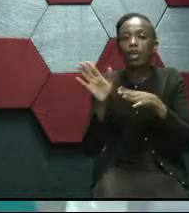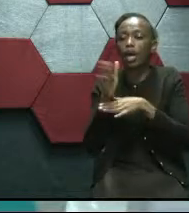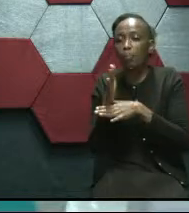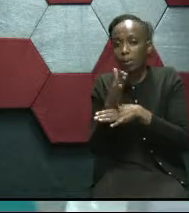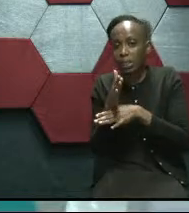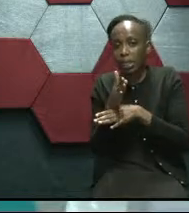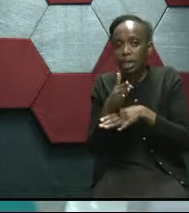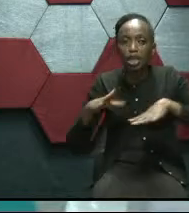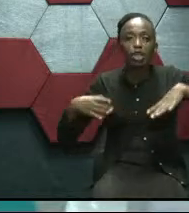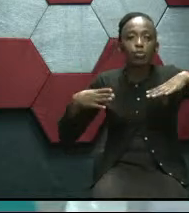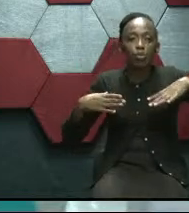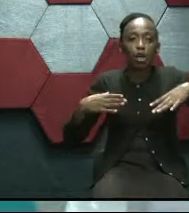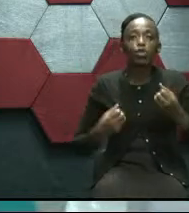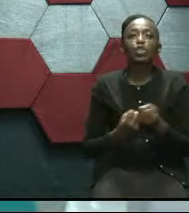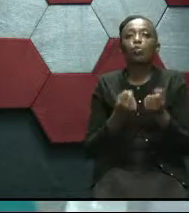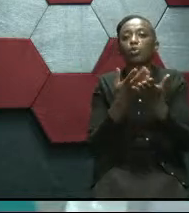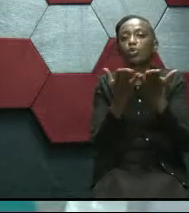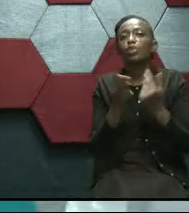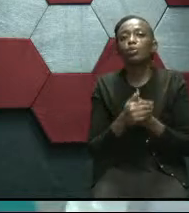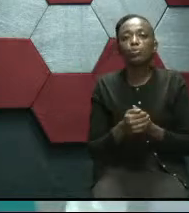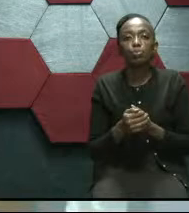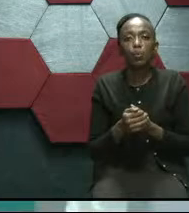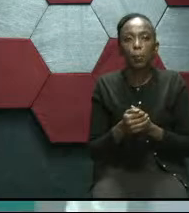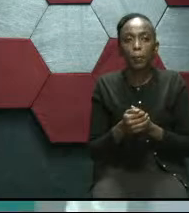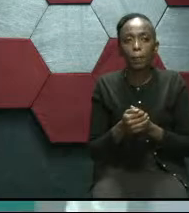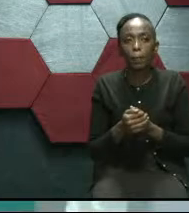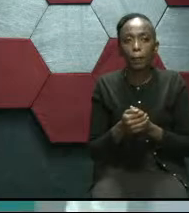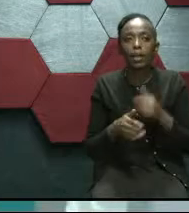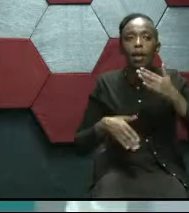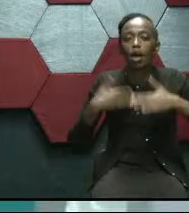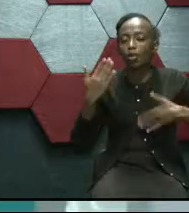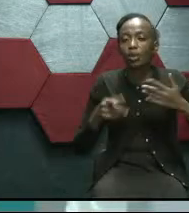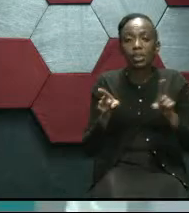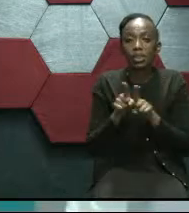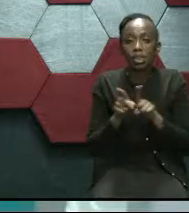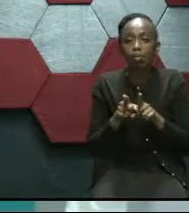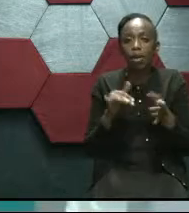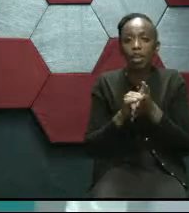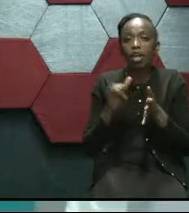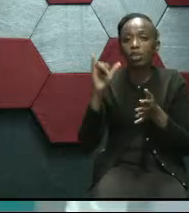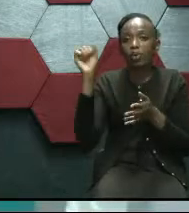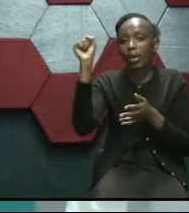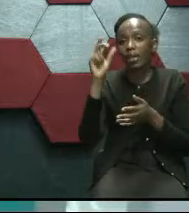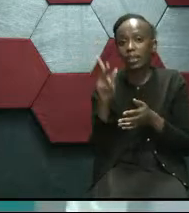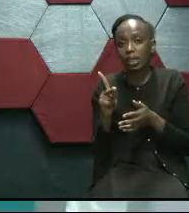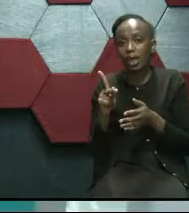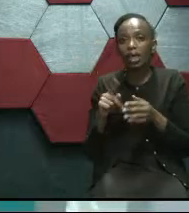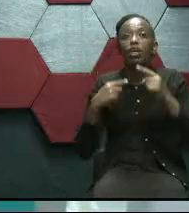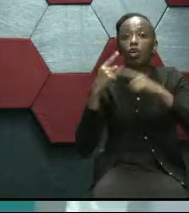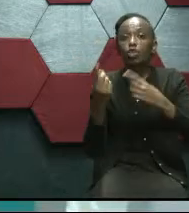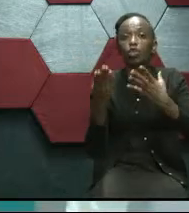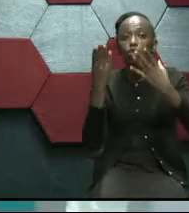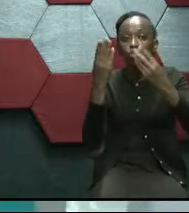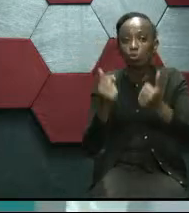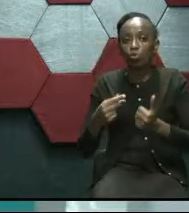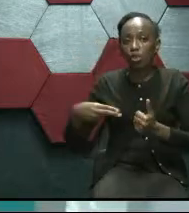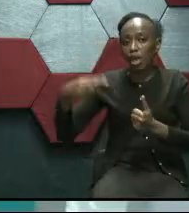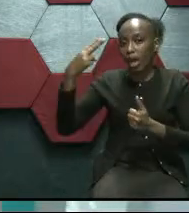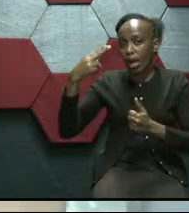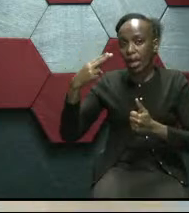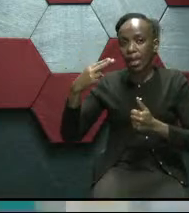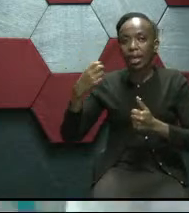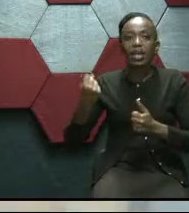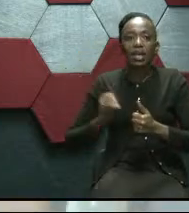is very proud to support you. I'm delighted also that YSK continues to attract such a high number of